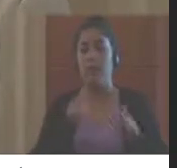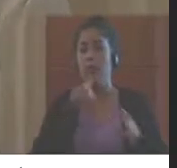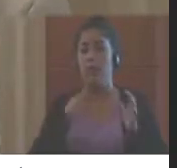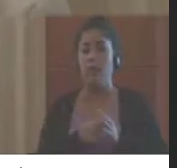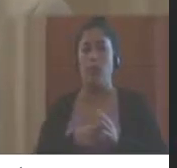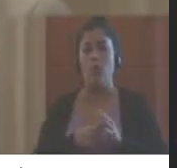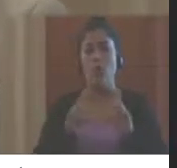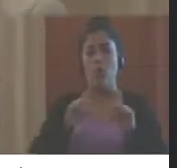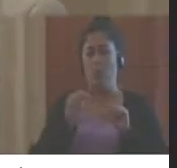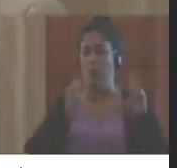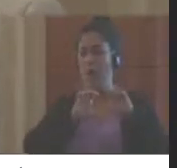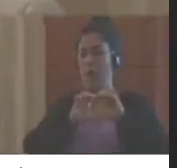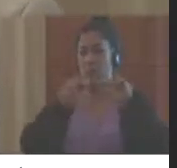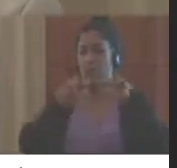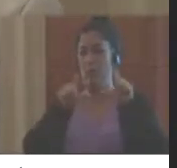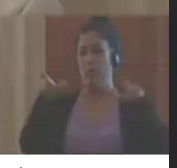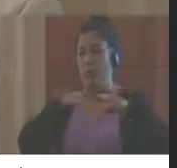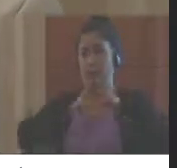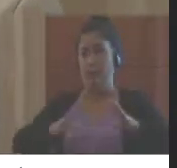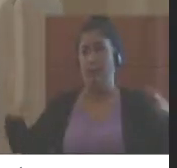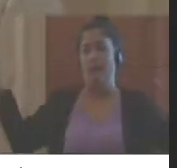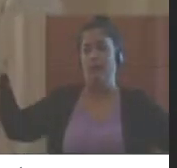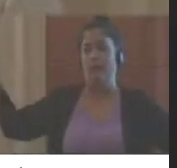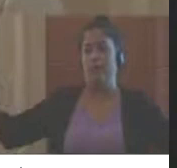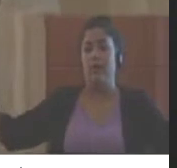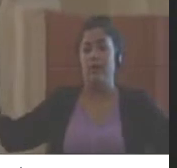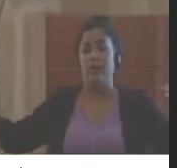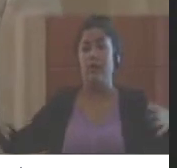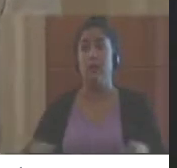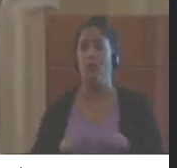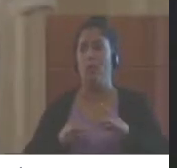use coliseums, sports infrastructure,